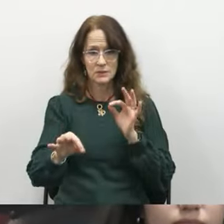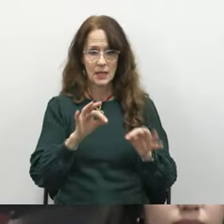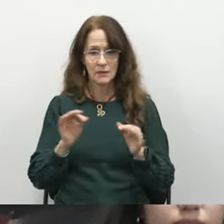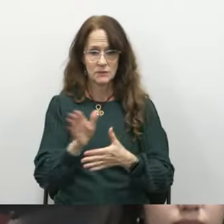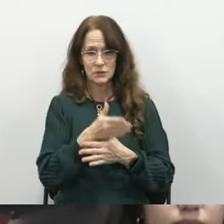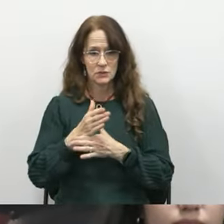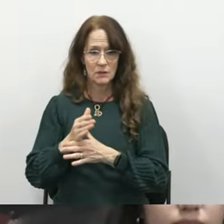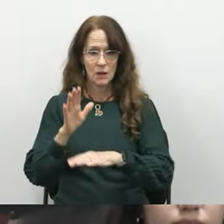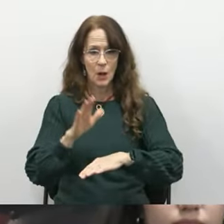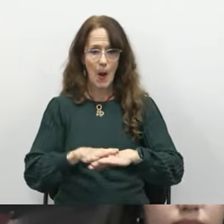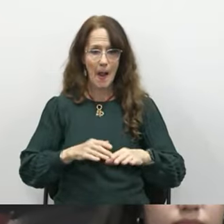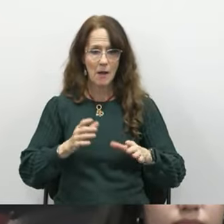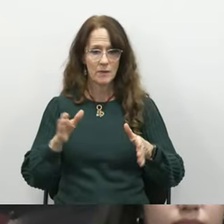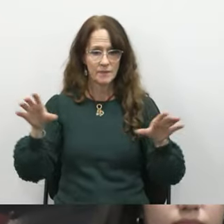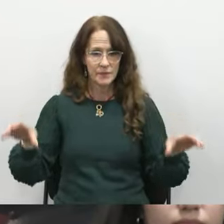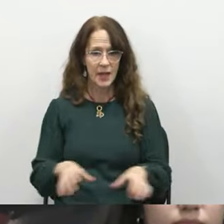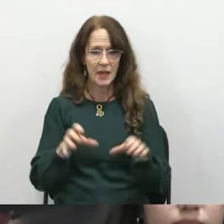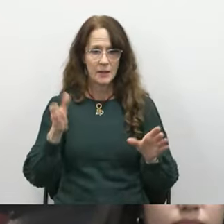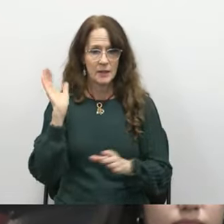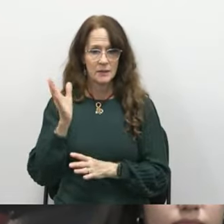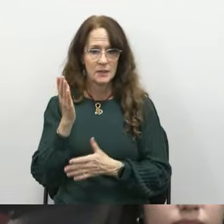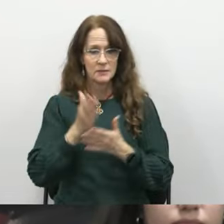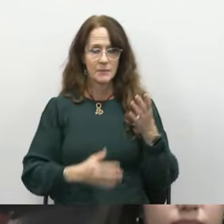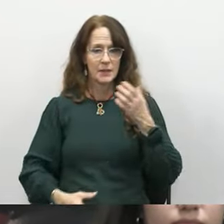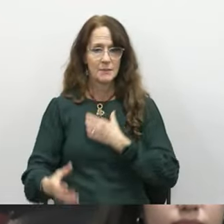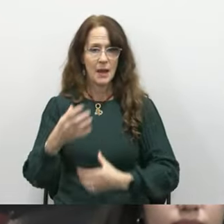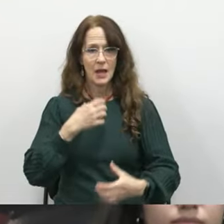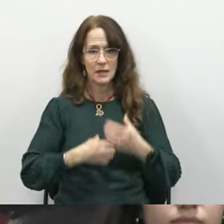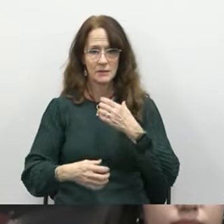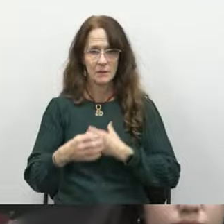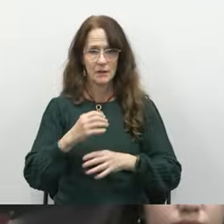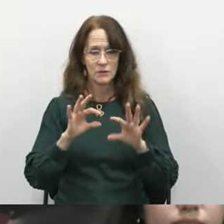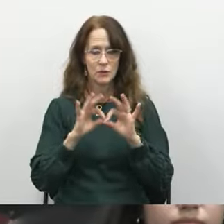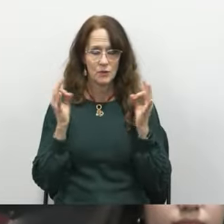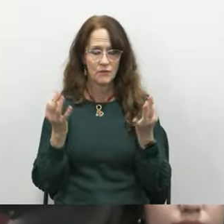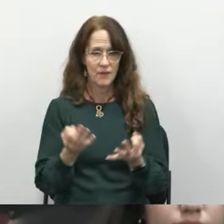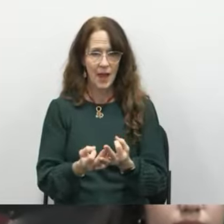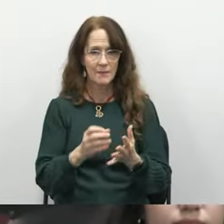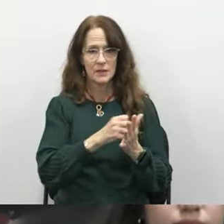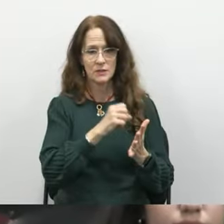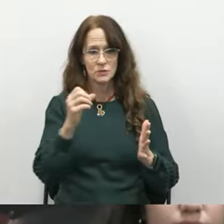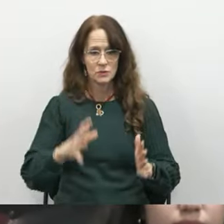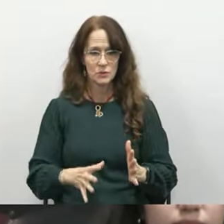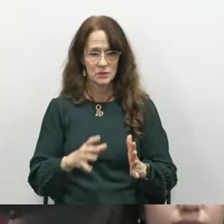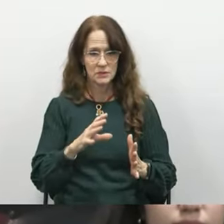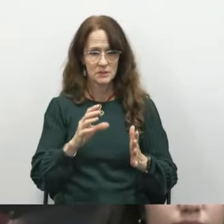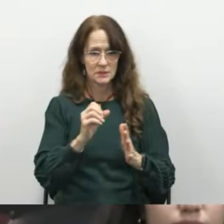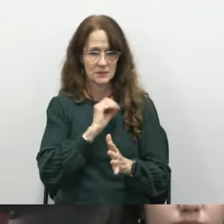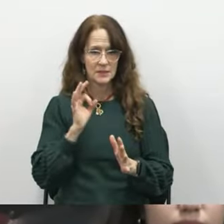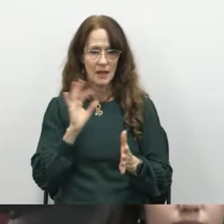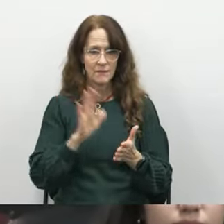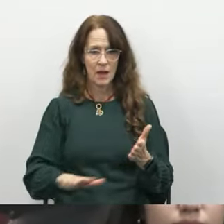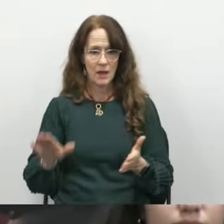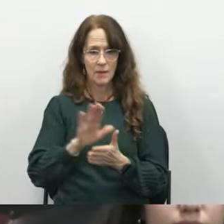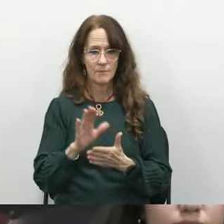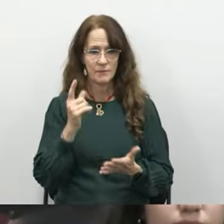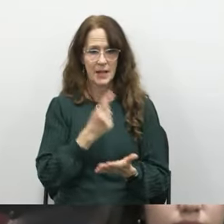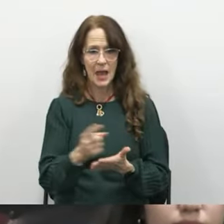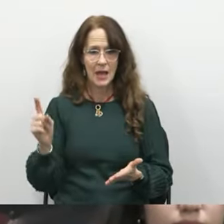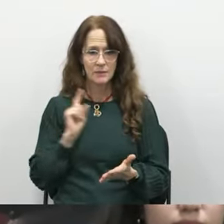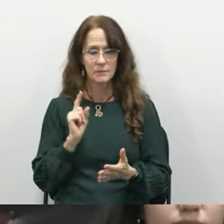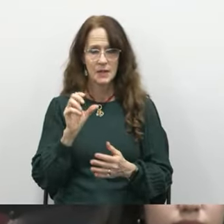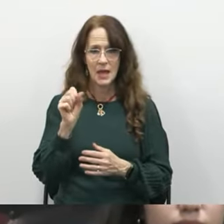call to action speech about something they are passionate about to families, students, and staff on campus. Last week, we also had our